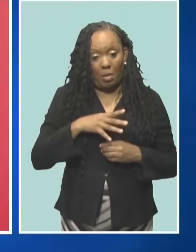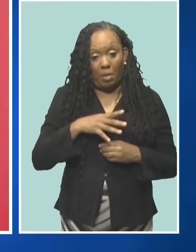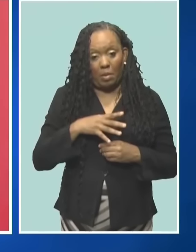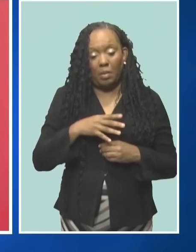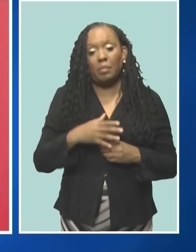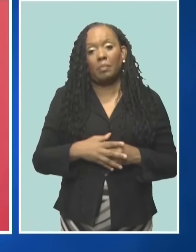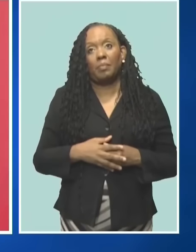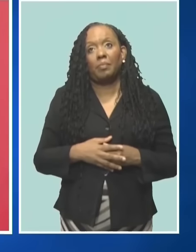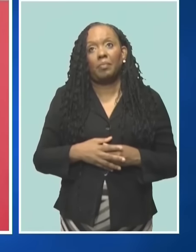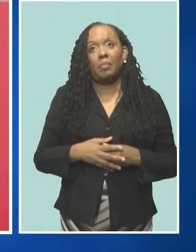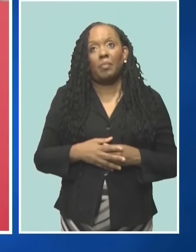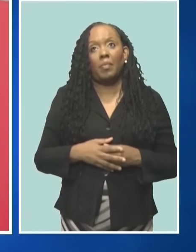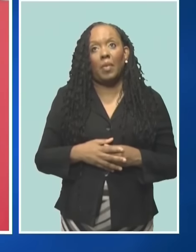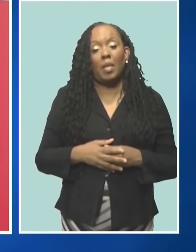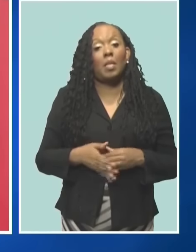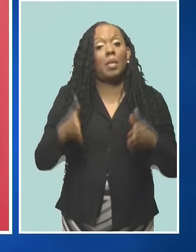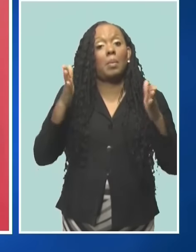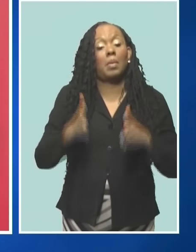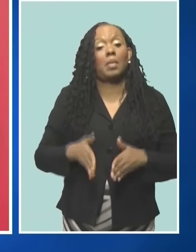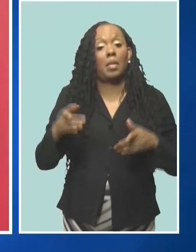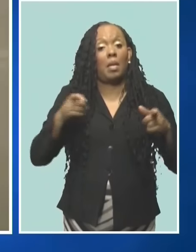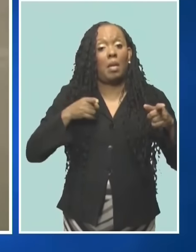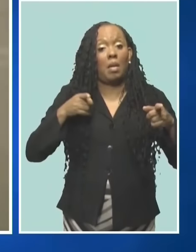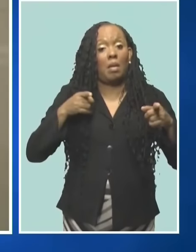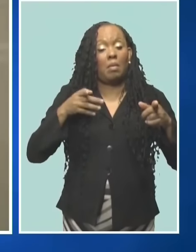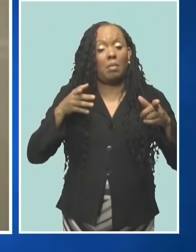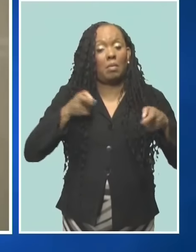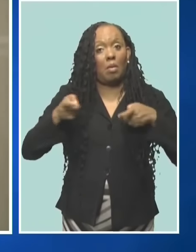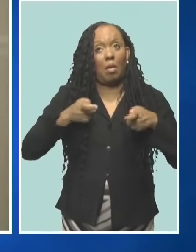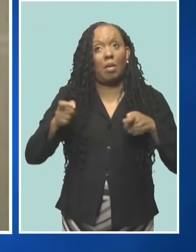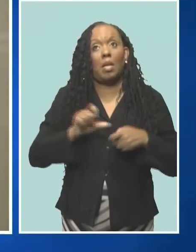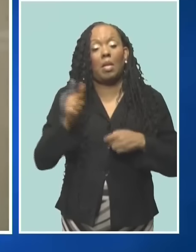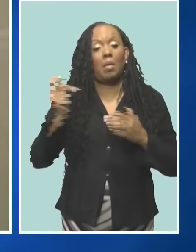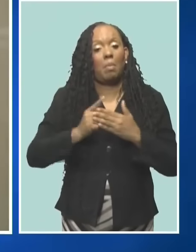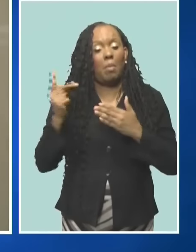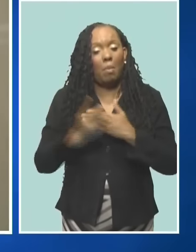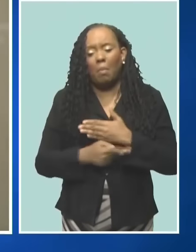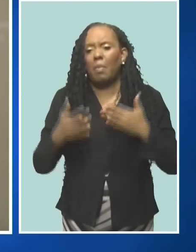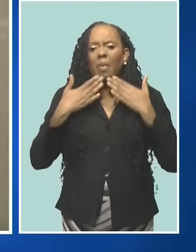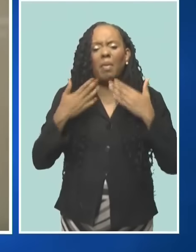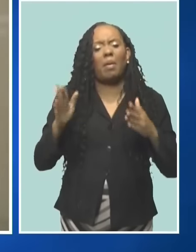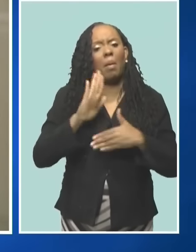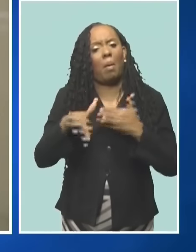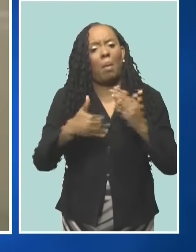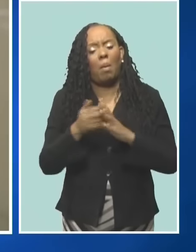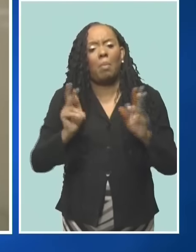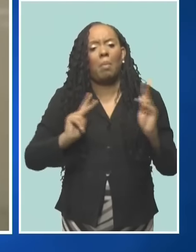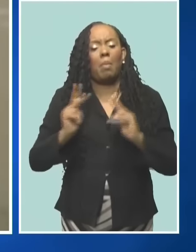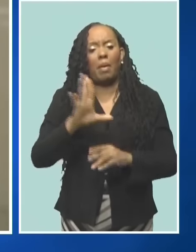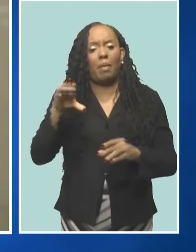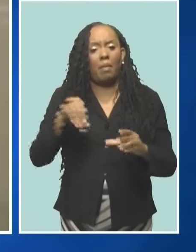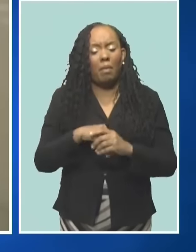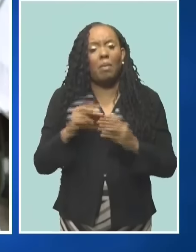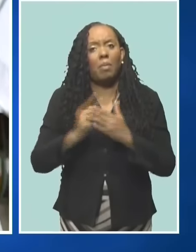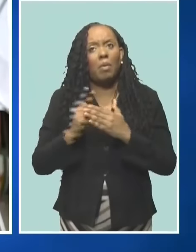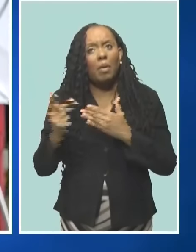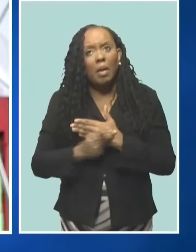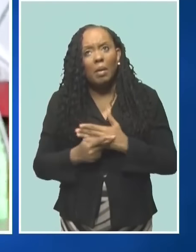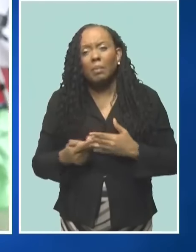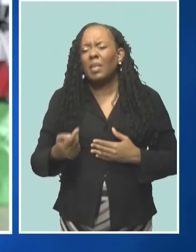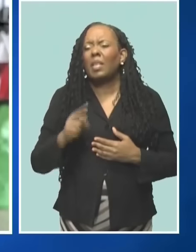Your Business Trust, Lieutenant Colonel David Clark, thanked the partners to the 2024 program and recalled the origins of